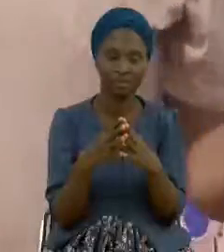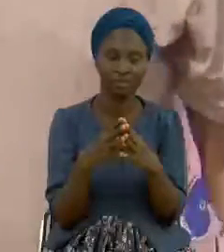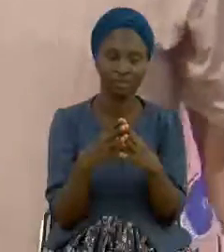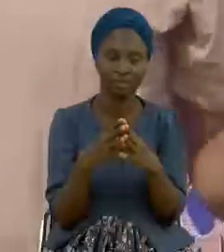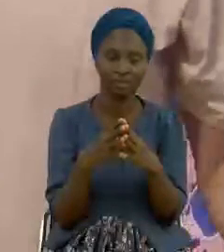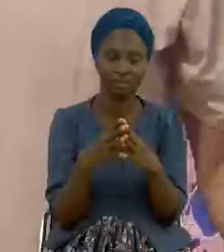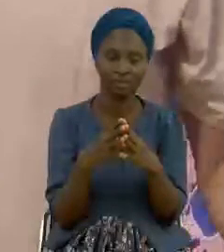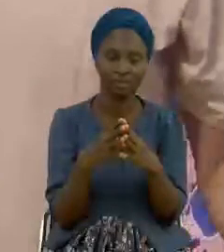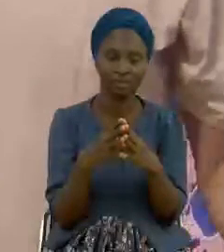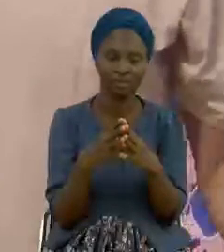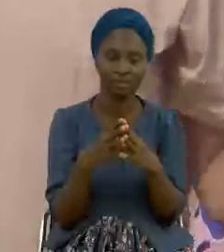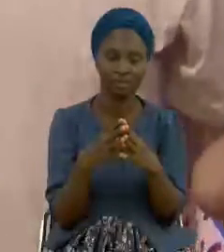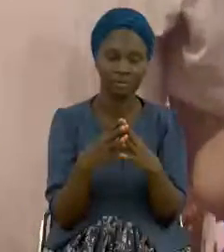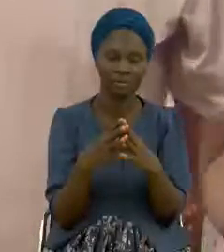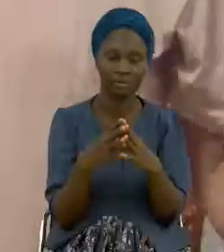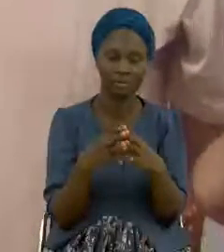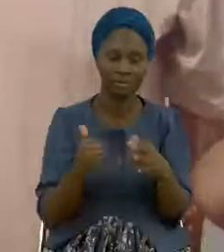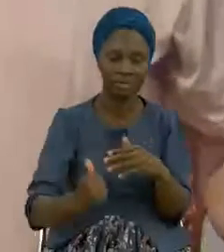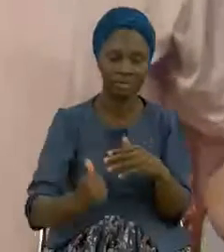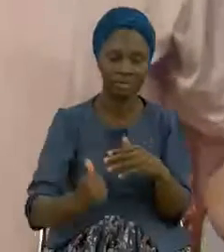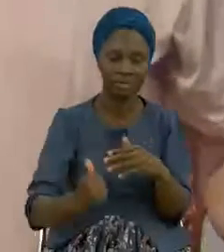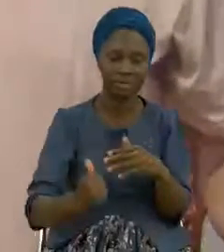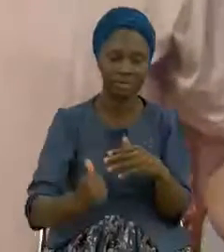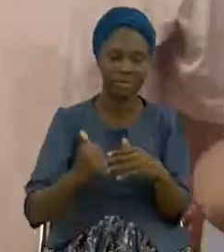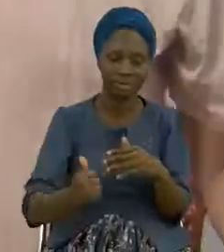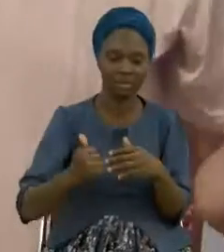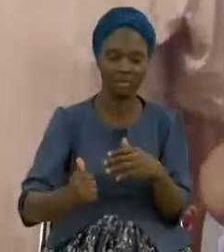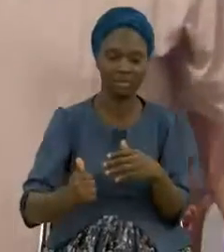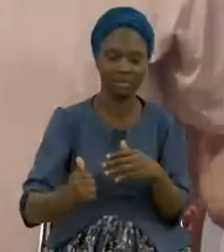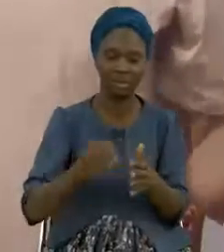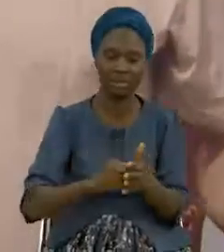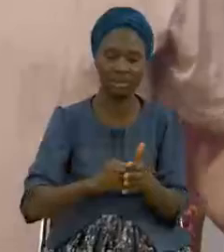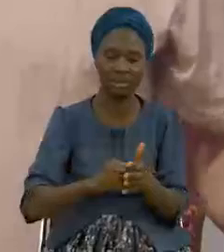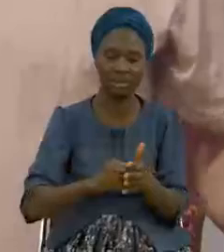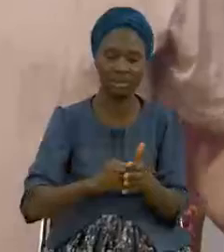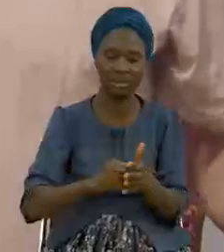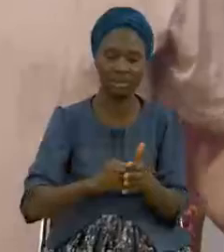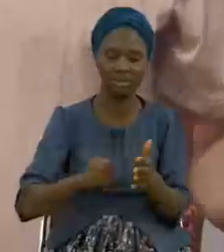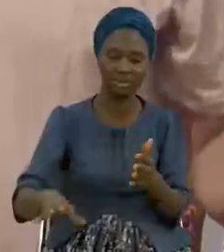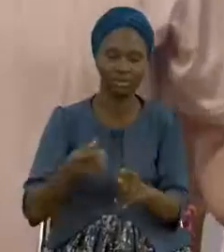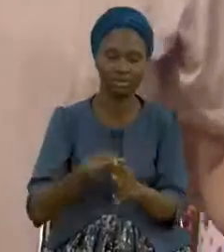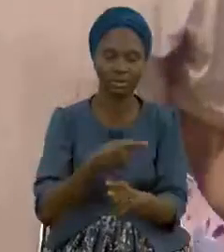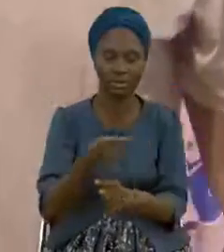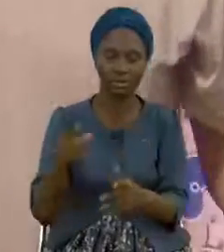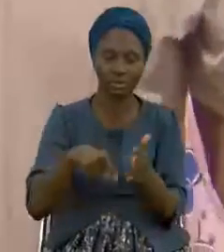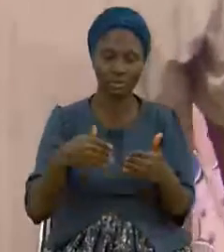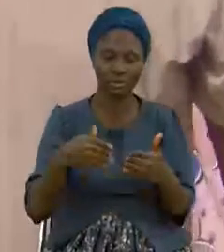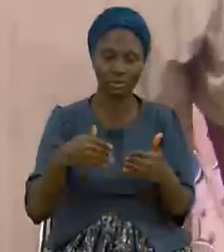Self takes away from you what you have gained.